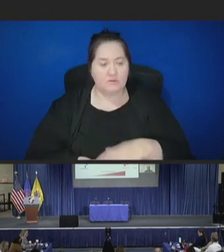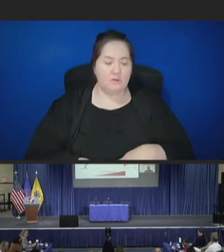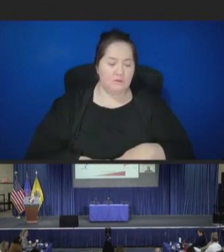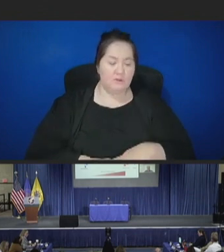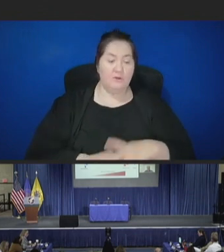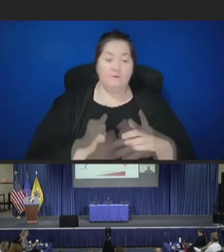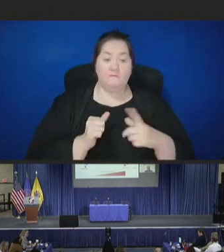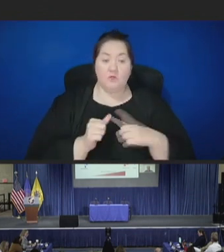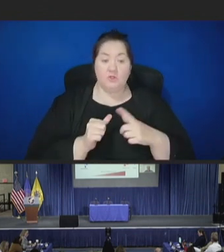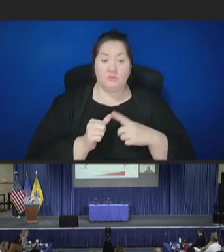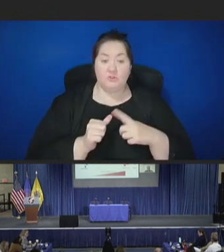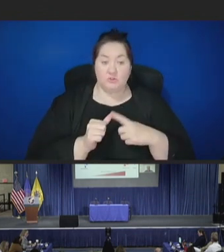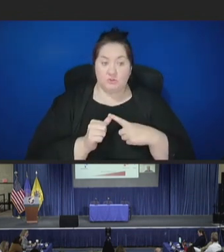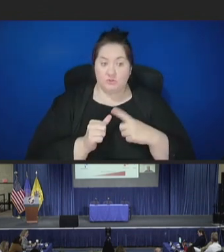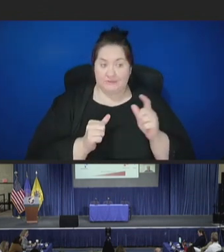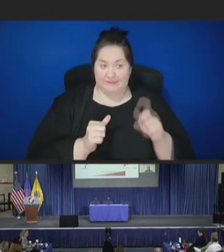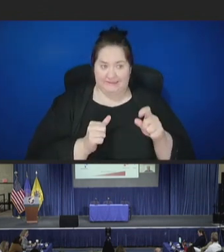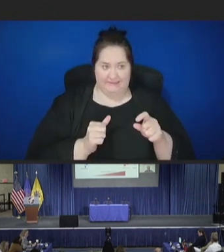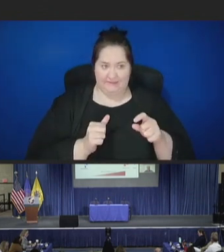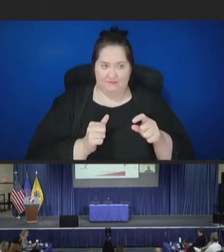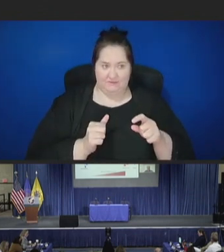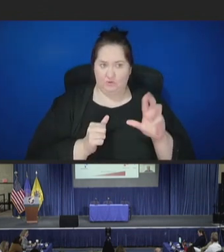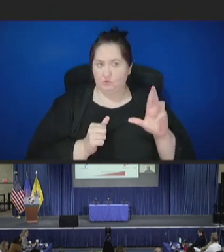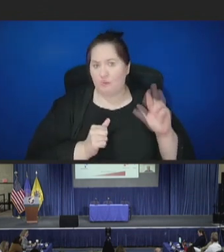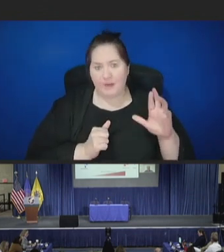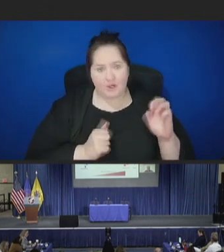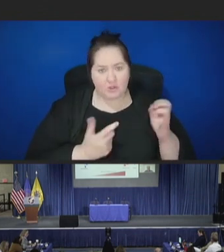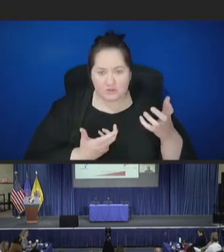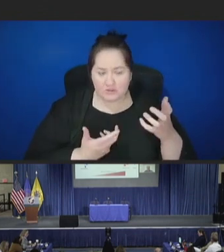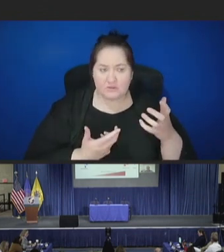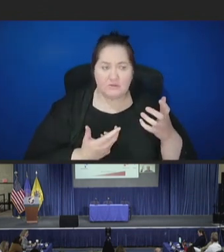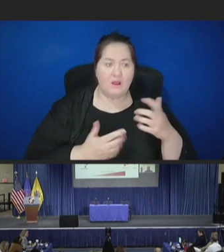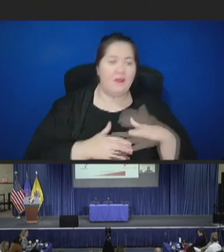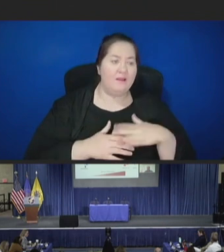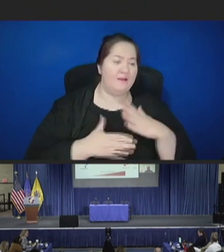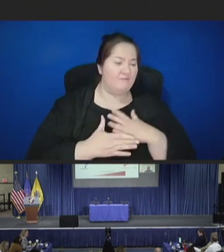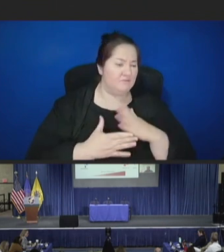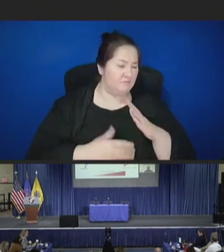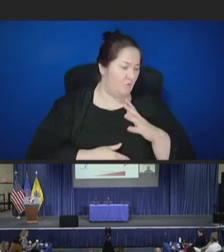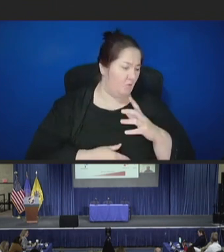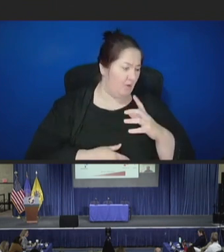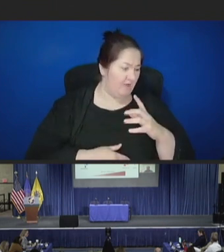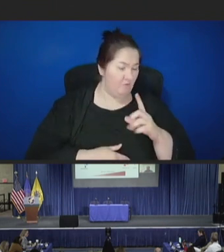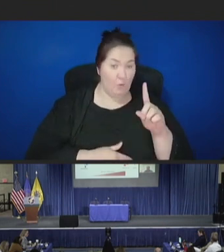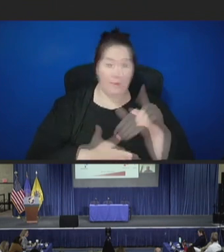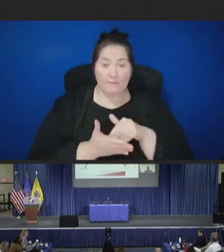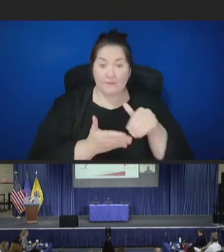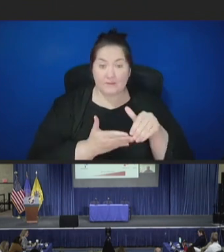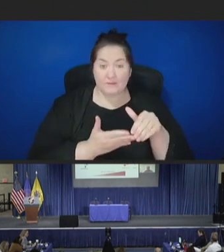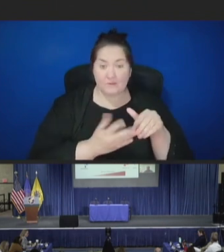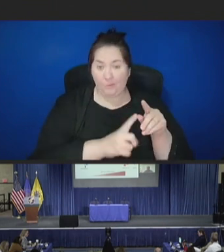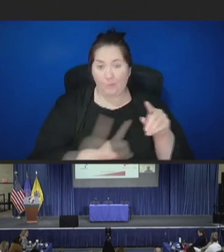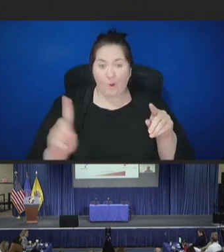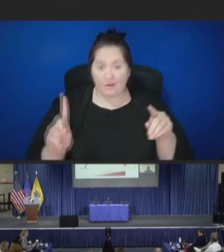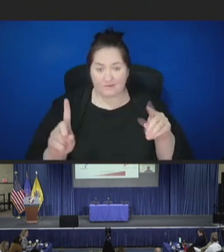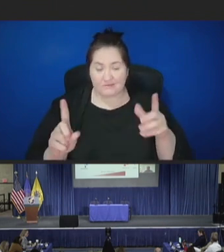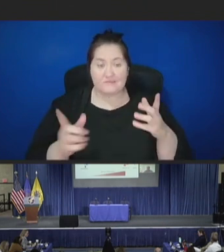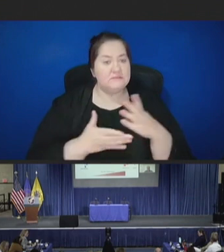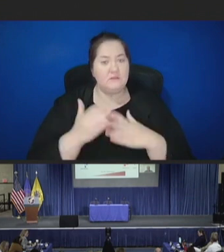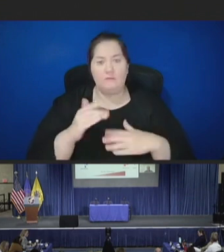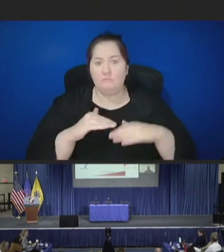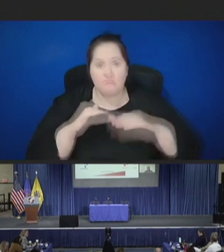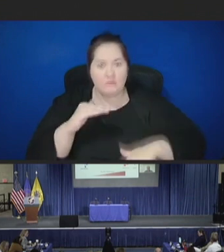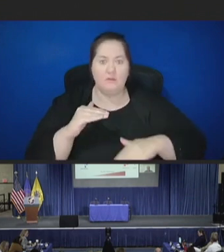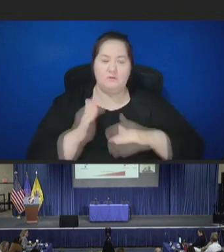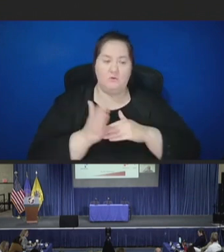the right precursors they're very rare. On average, something about 1 in a million, but some are much less common than that. I